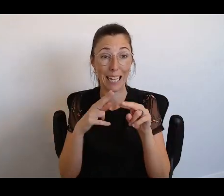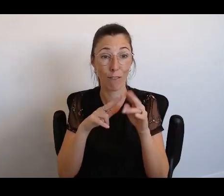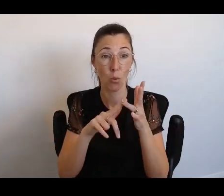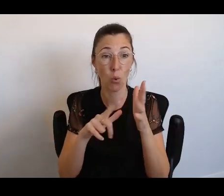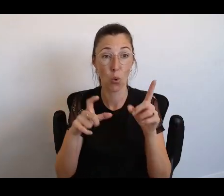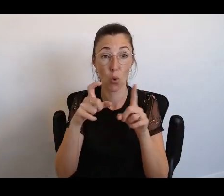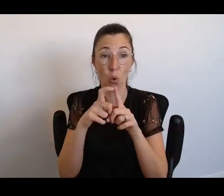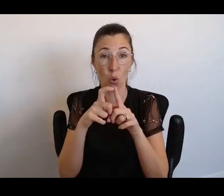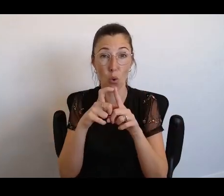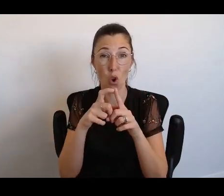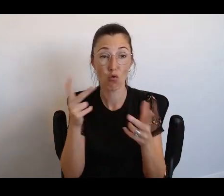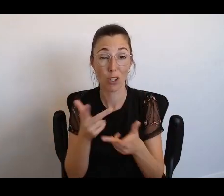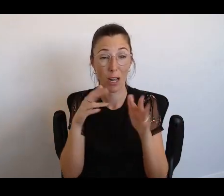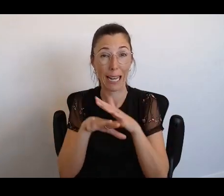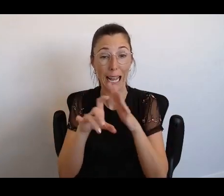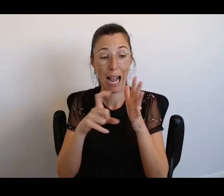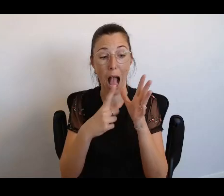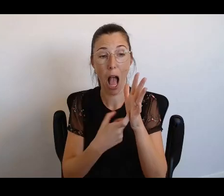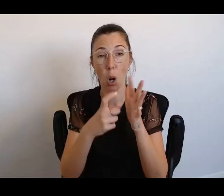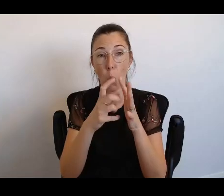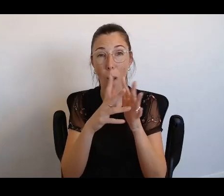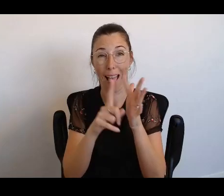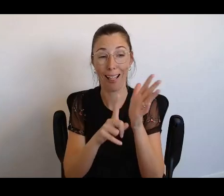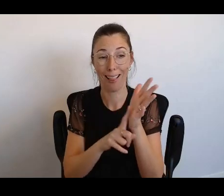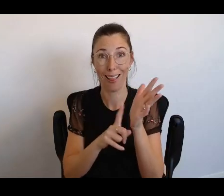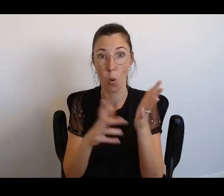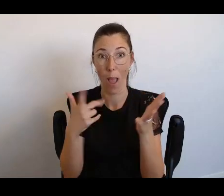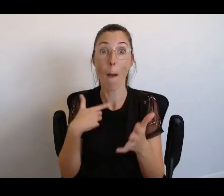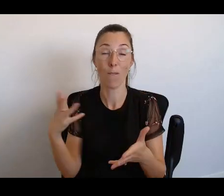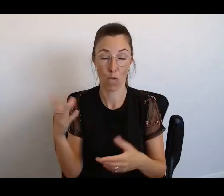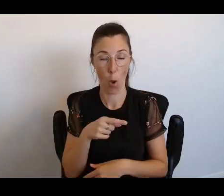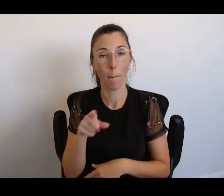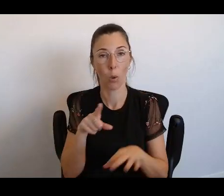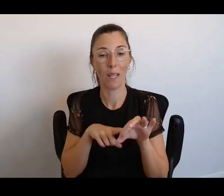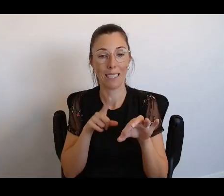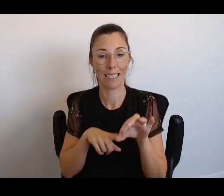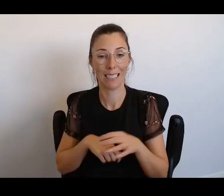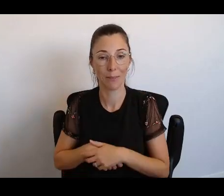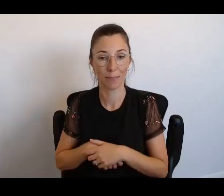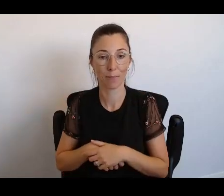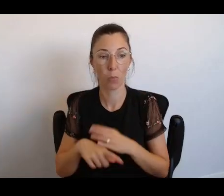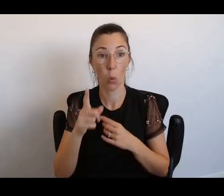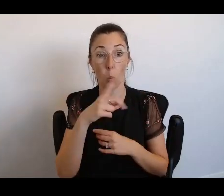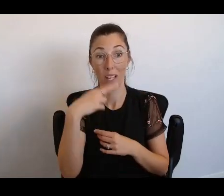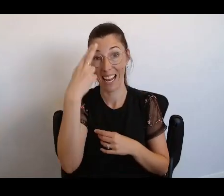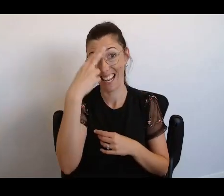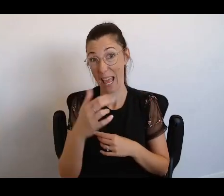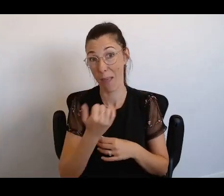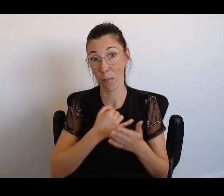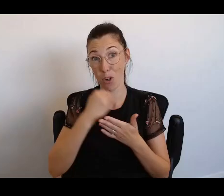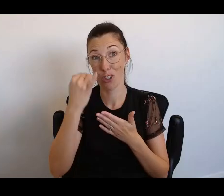in North Queensland. Therefore, in homage to this history, we have affectionately titled our project, The Big